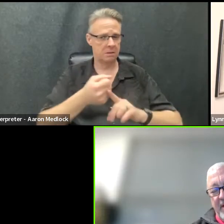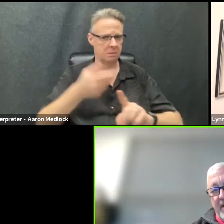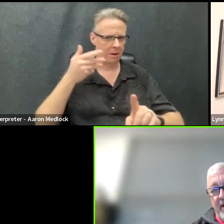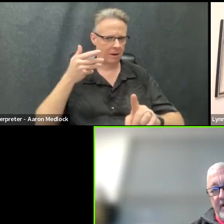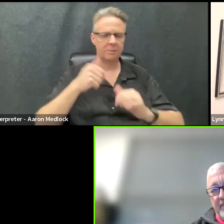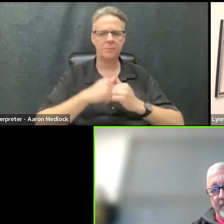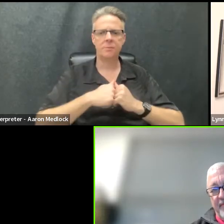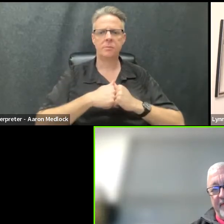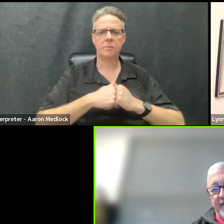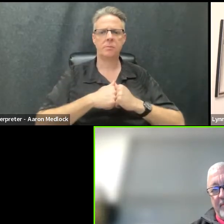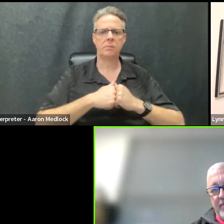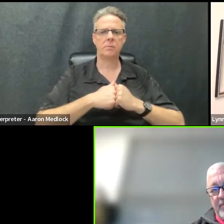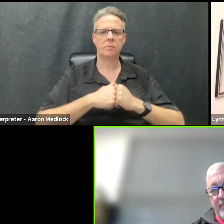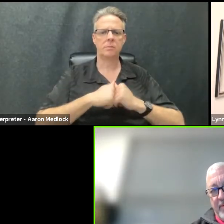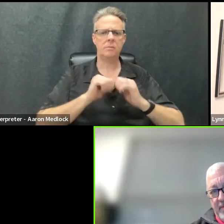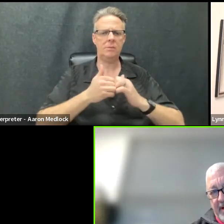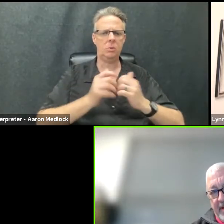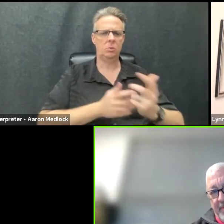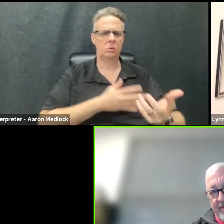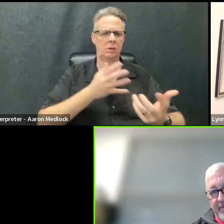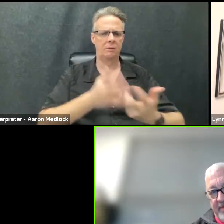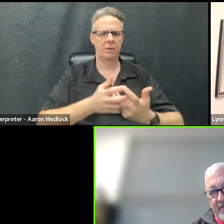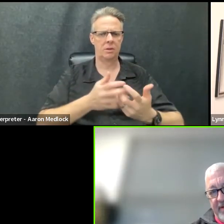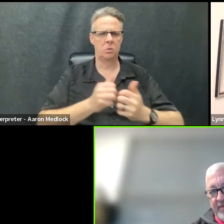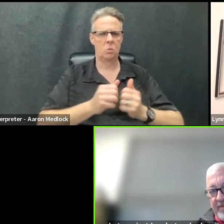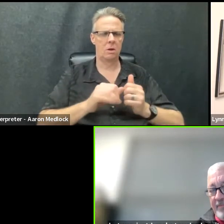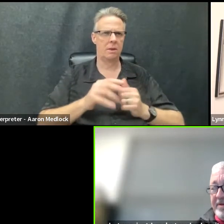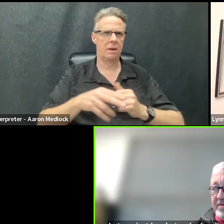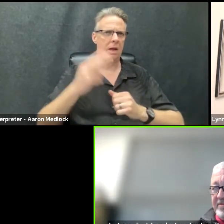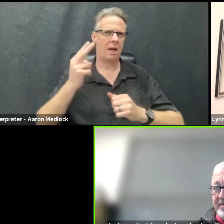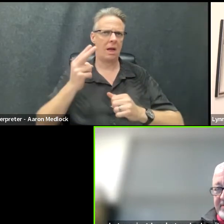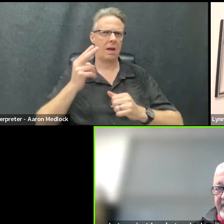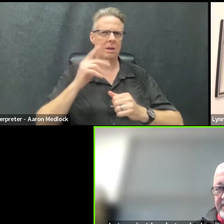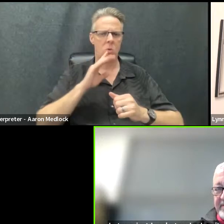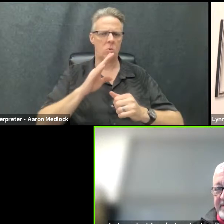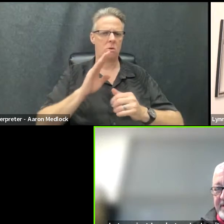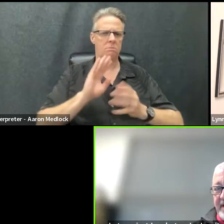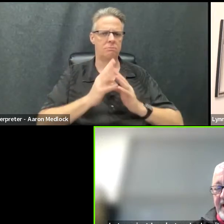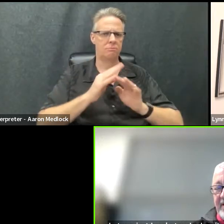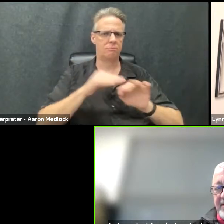does fit with the high capacity transit that we just